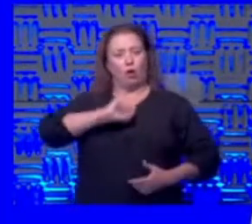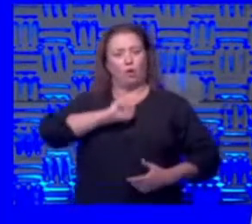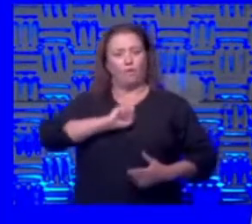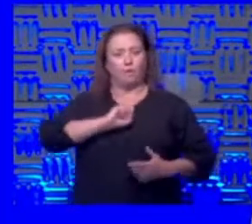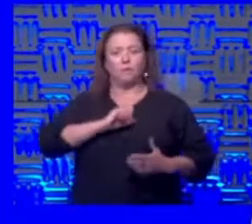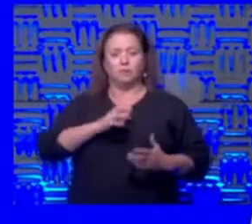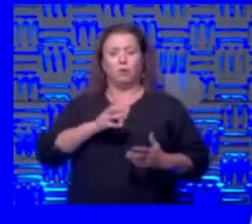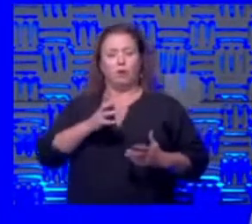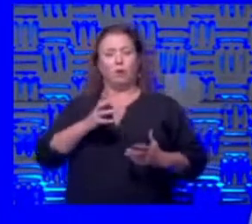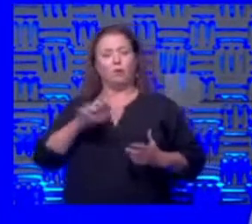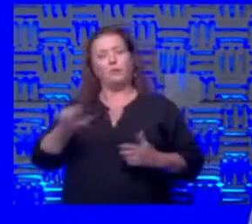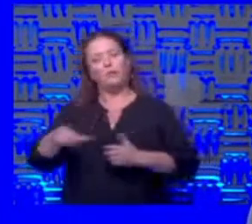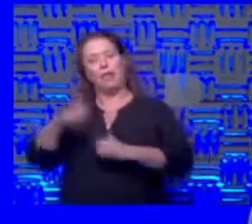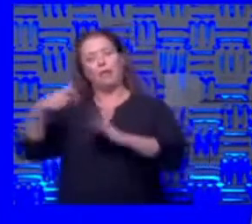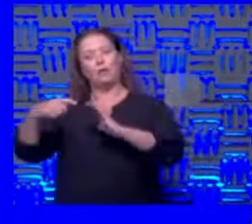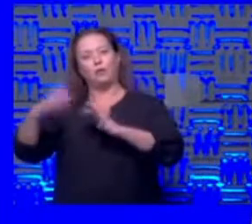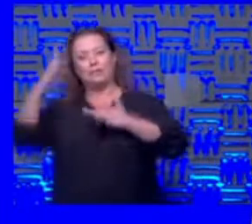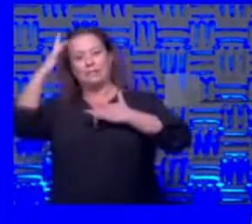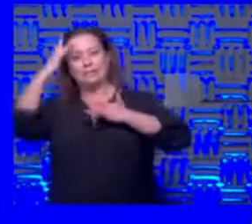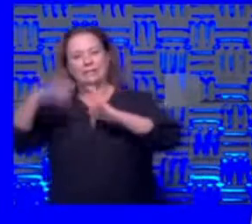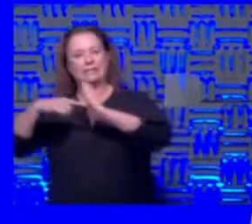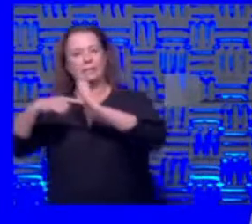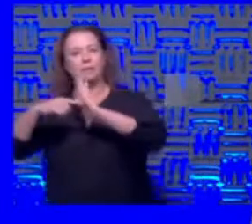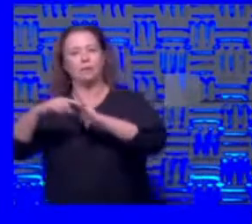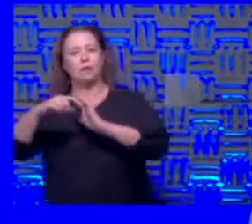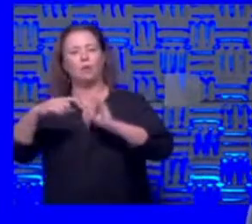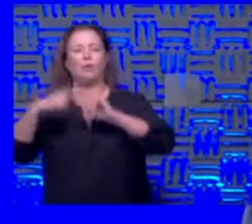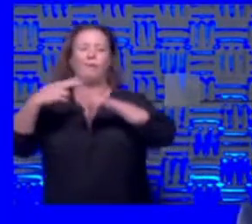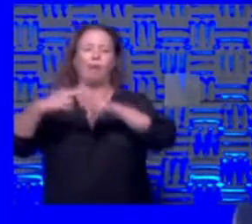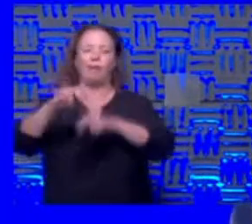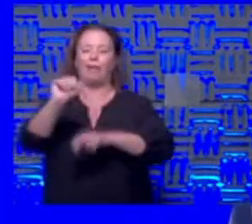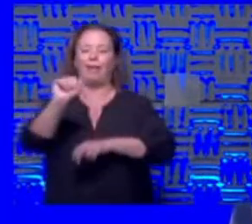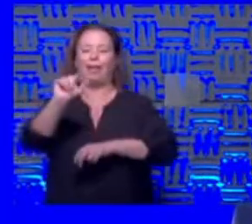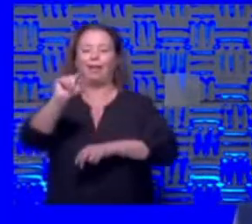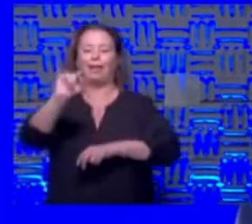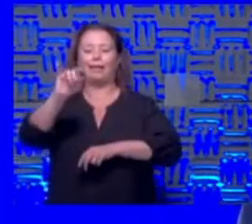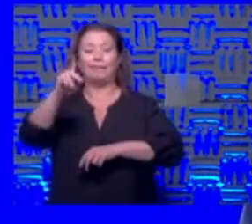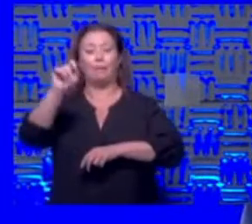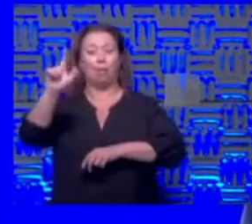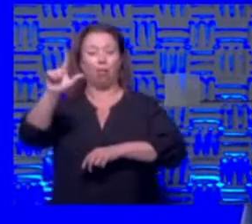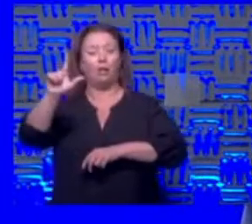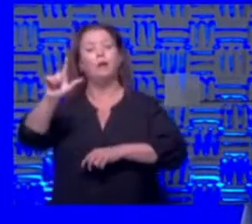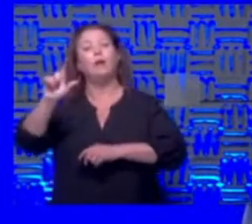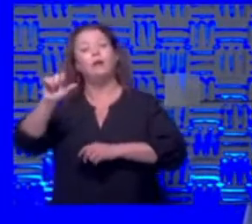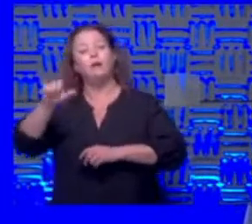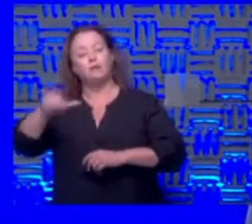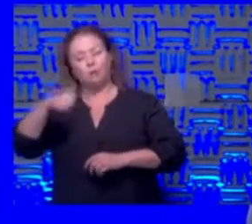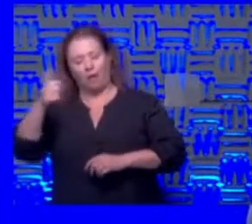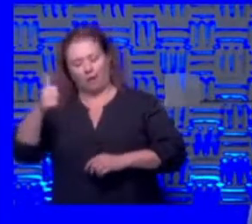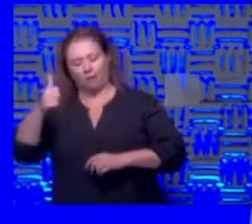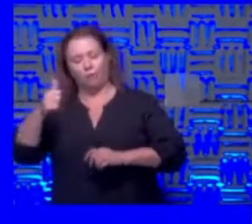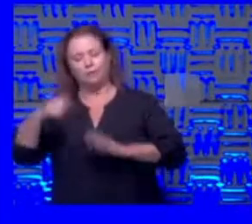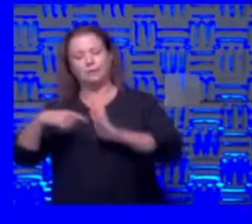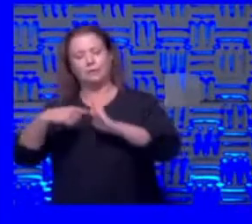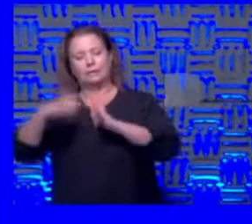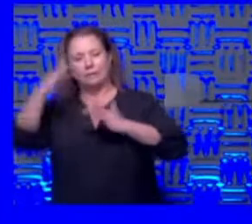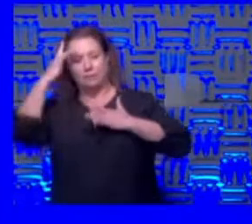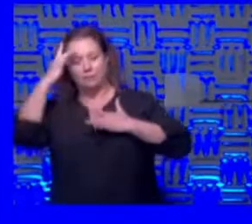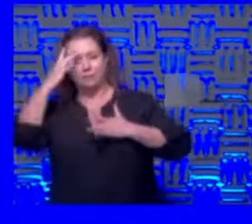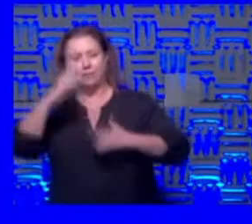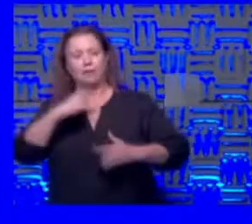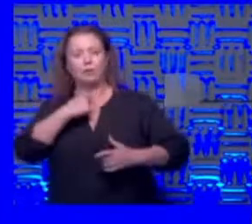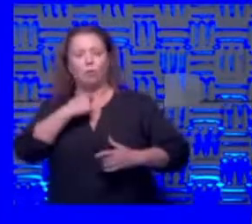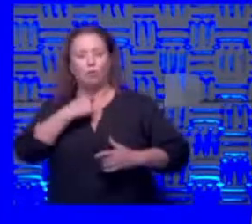looking at a lot of other symptoms, and we've called these atypical symptoms. Now, there are some typical symptoms of other cough and cold, such as